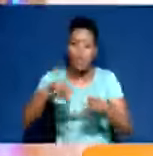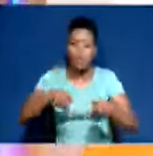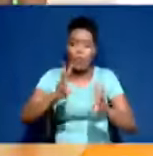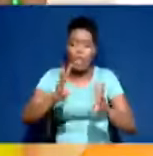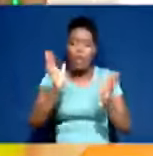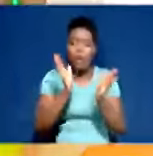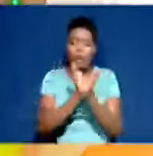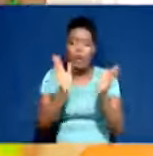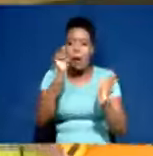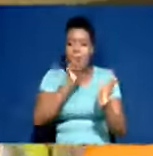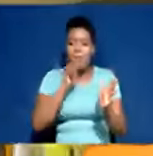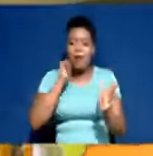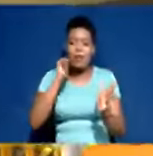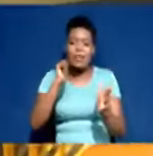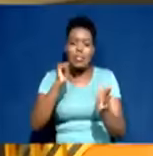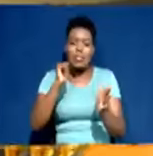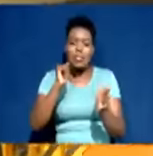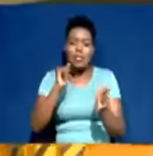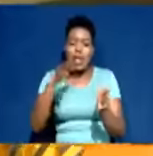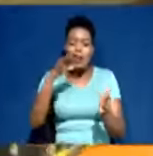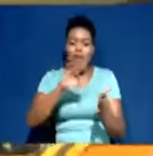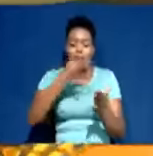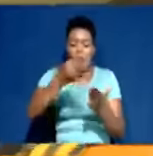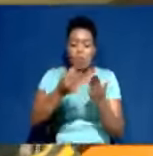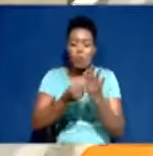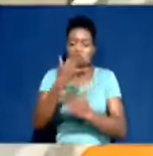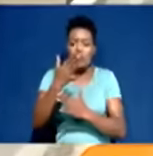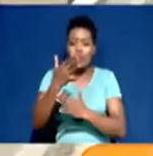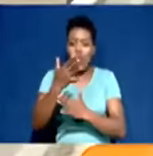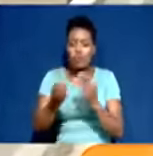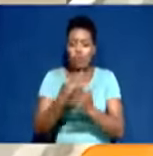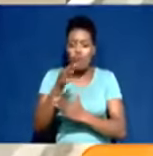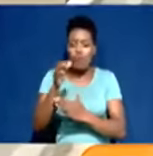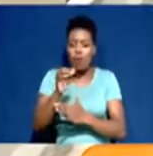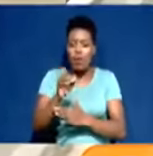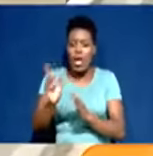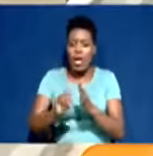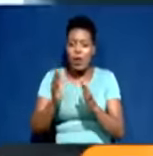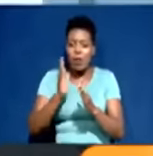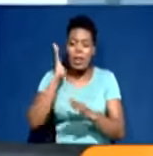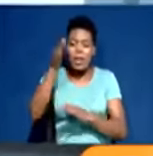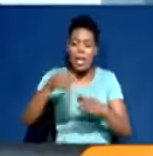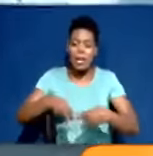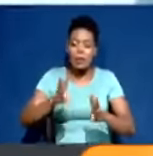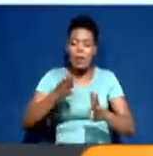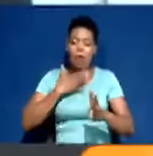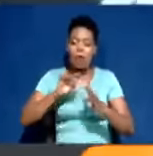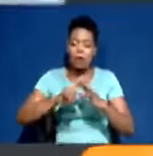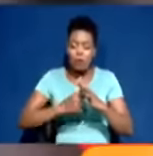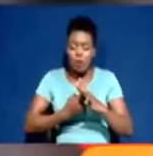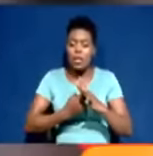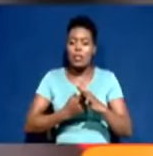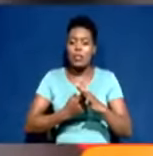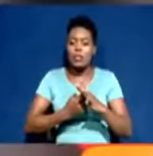the public-private funding model that was implemented for the Nairobi Expressway, the CS says that they will begin implementing the road